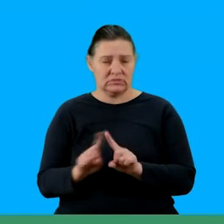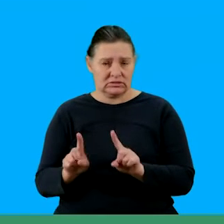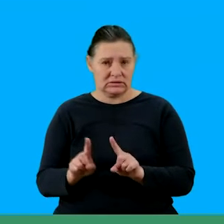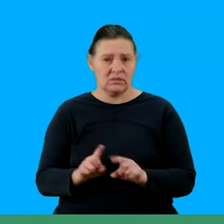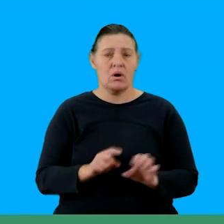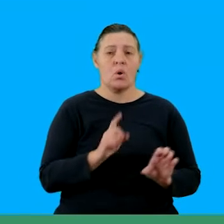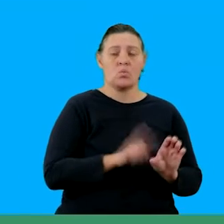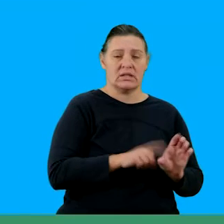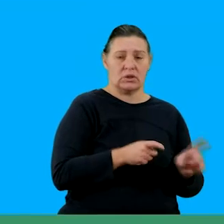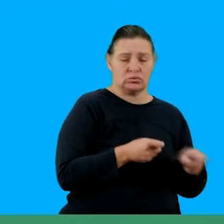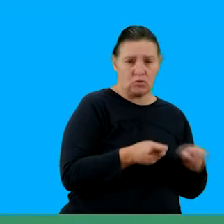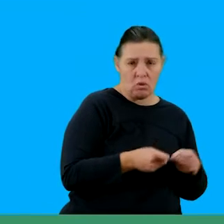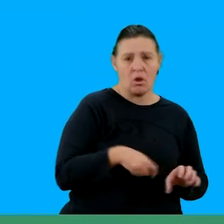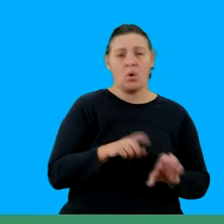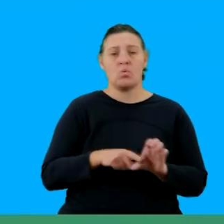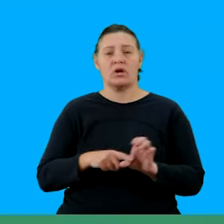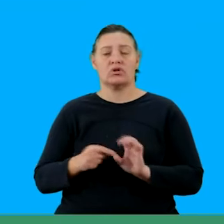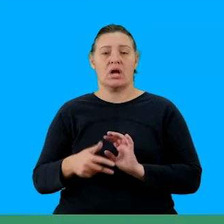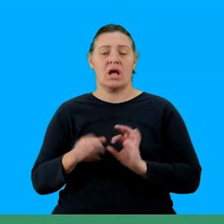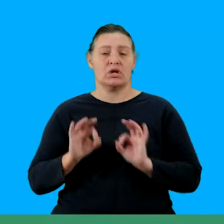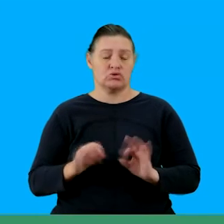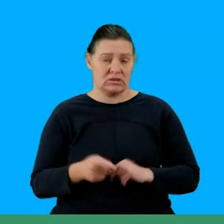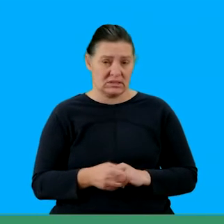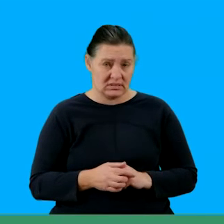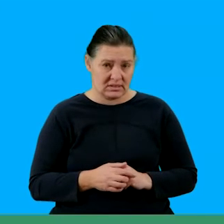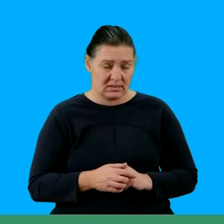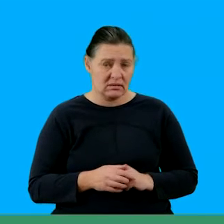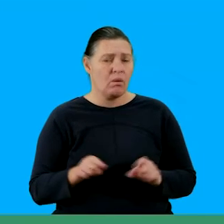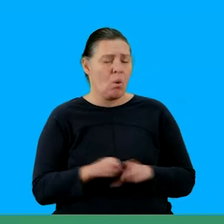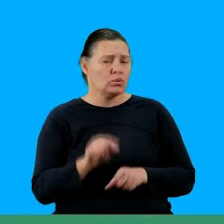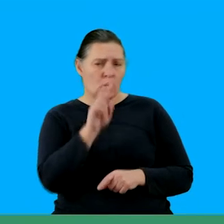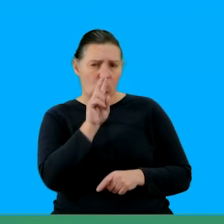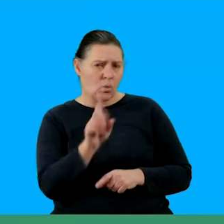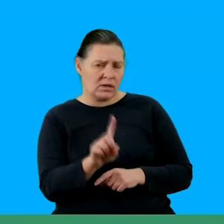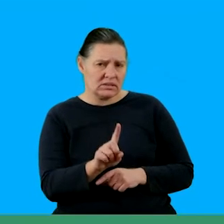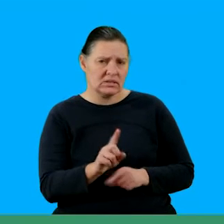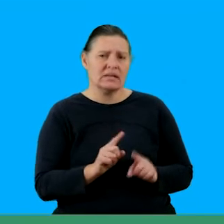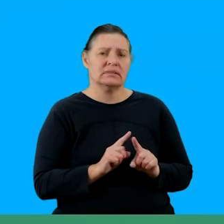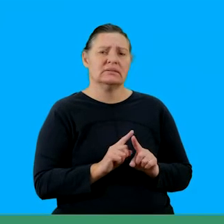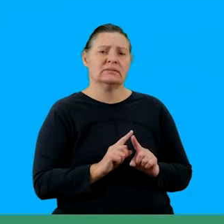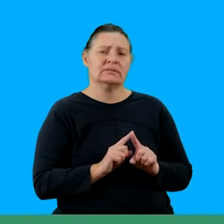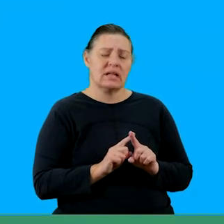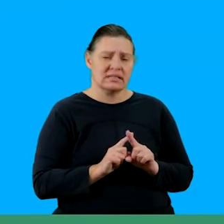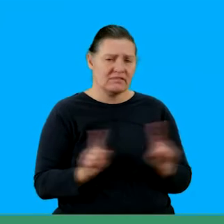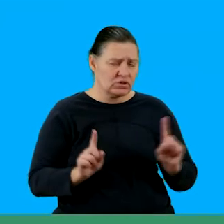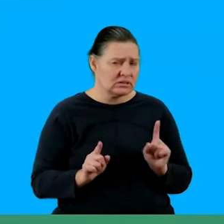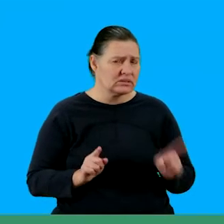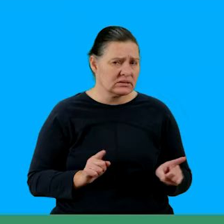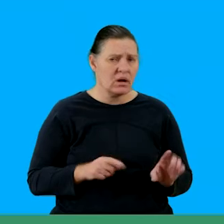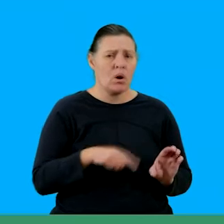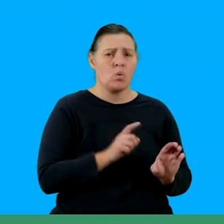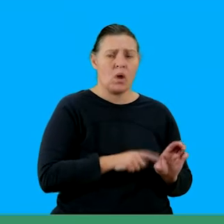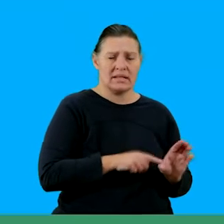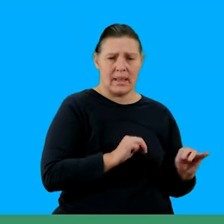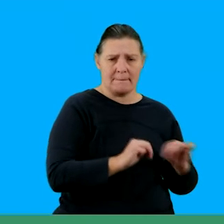now quality control and quality assurance. Then we also look into differentiating between